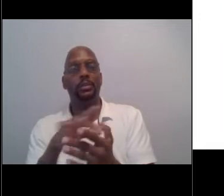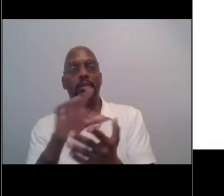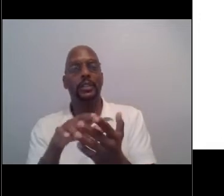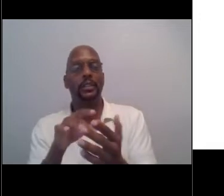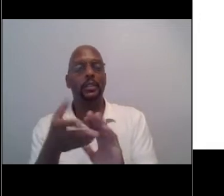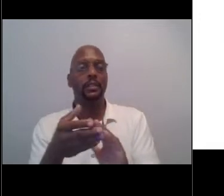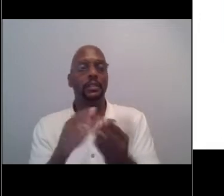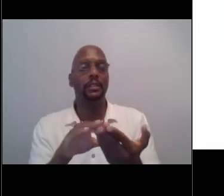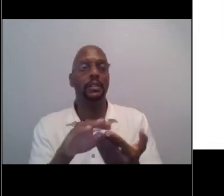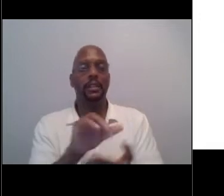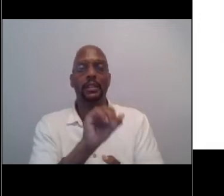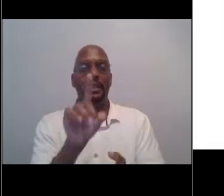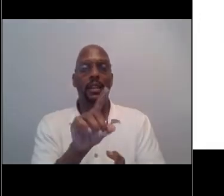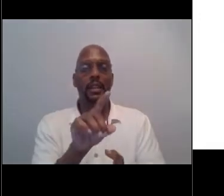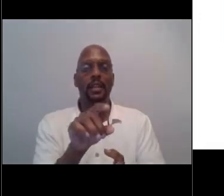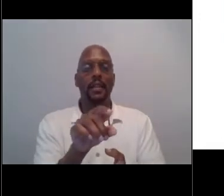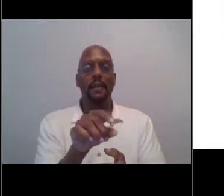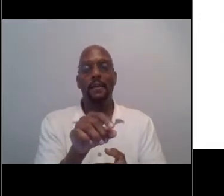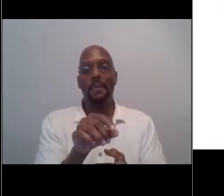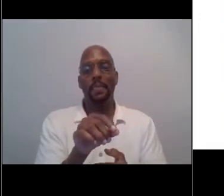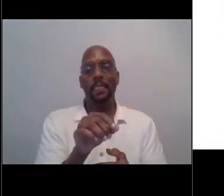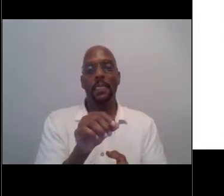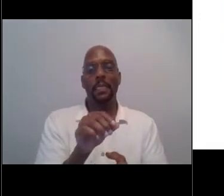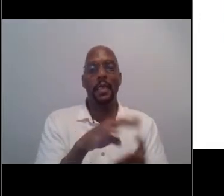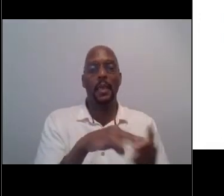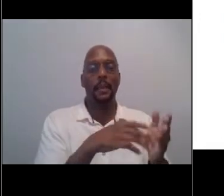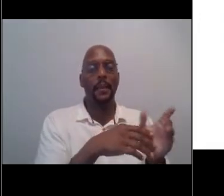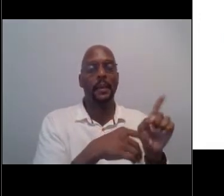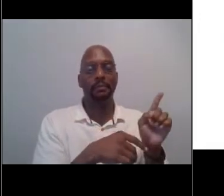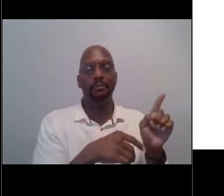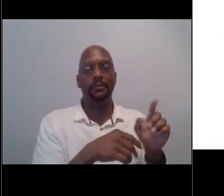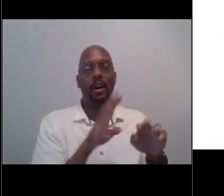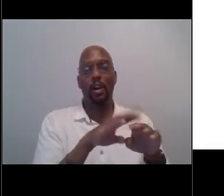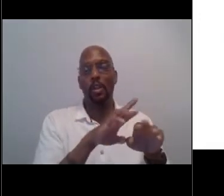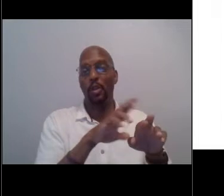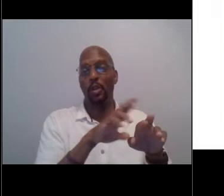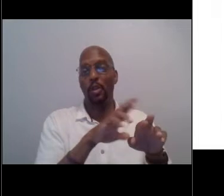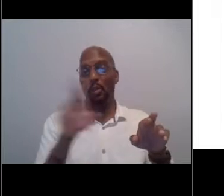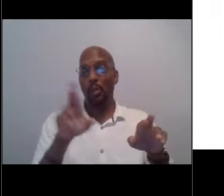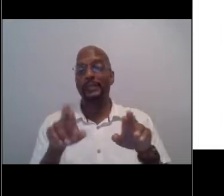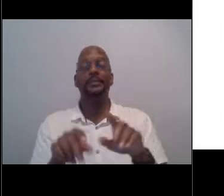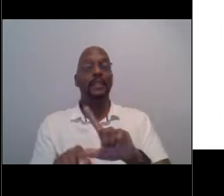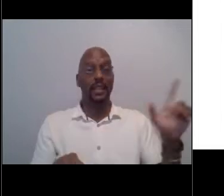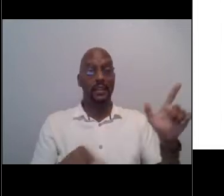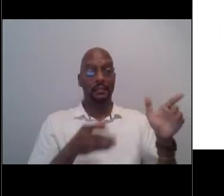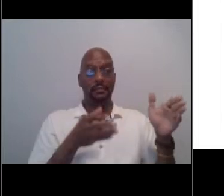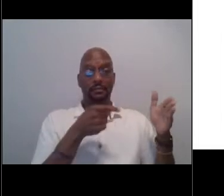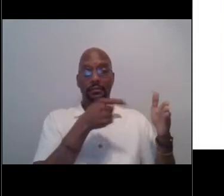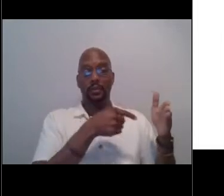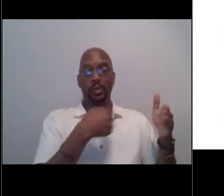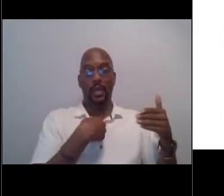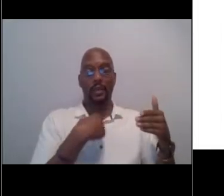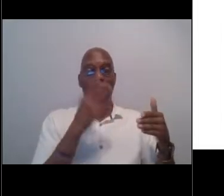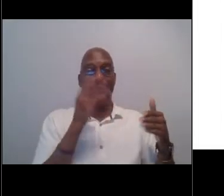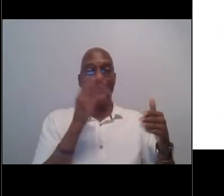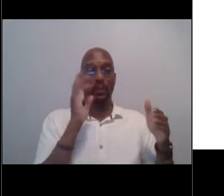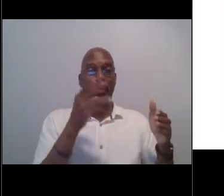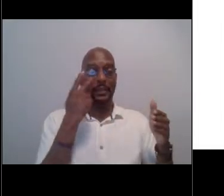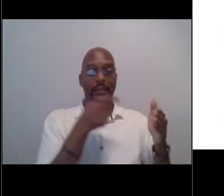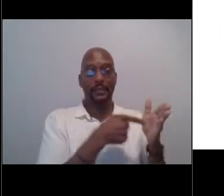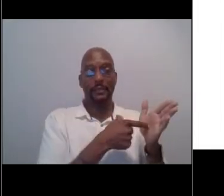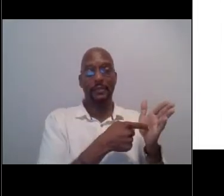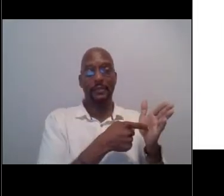A map of the corridor is provided on the right-hand side. On the left, you'll see that